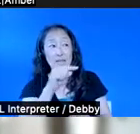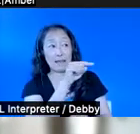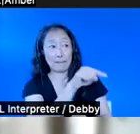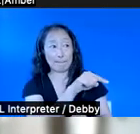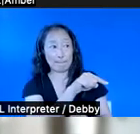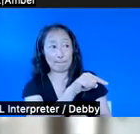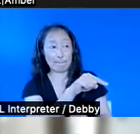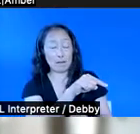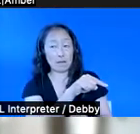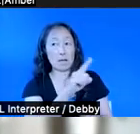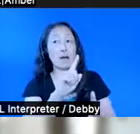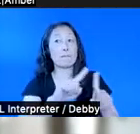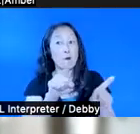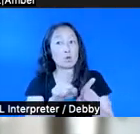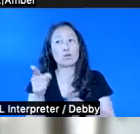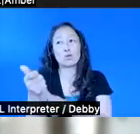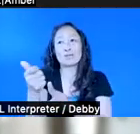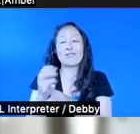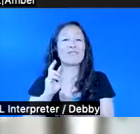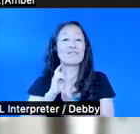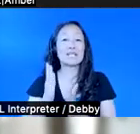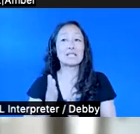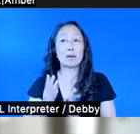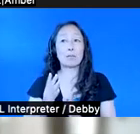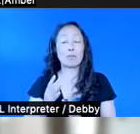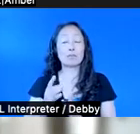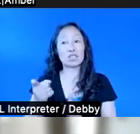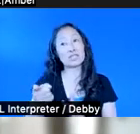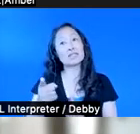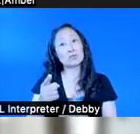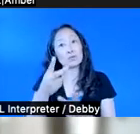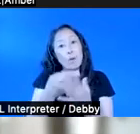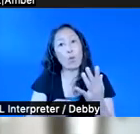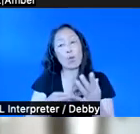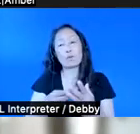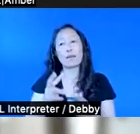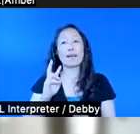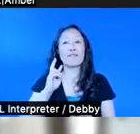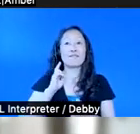an abuser. So she was actually the victim and the abuser.